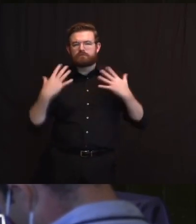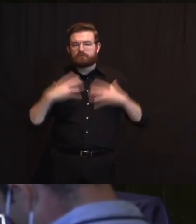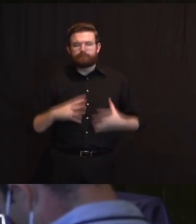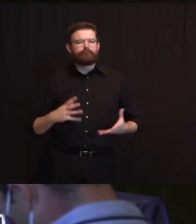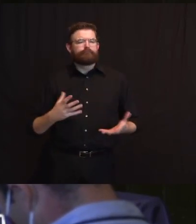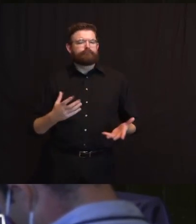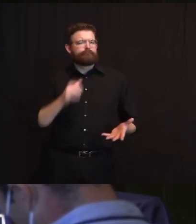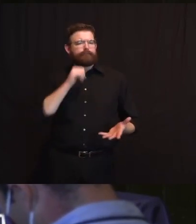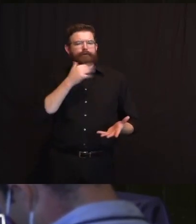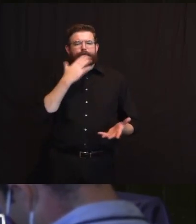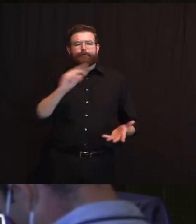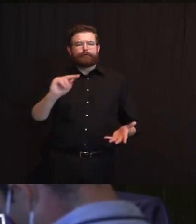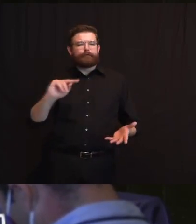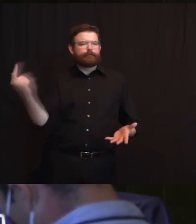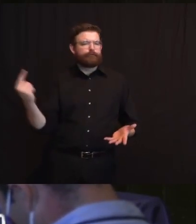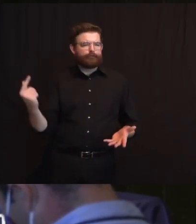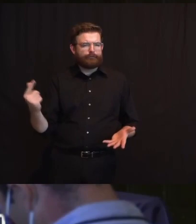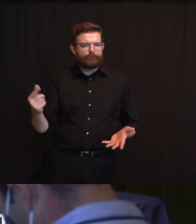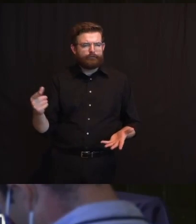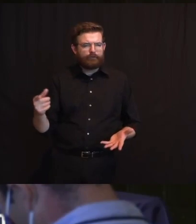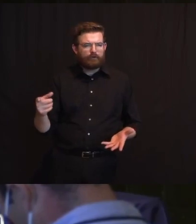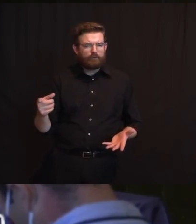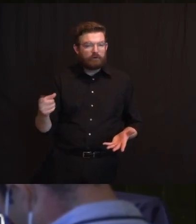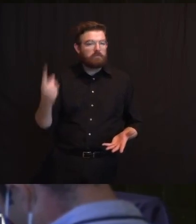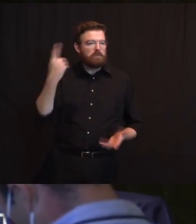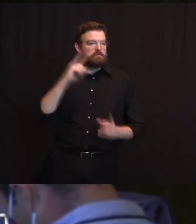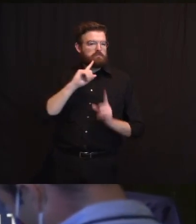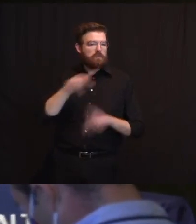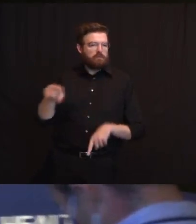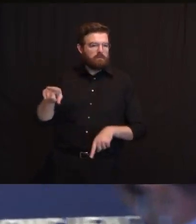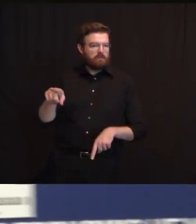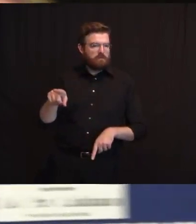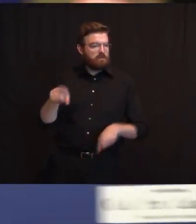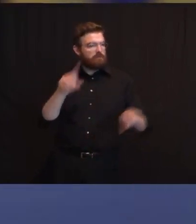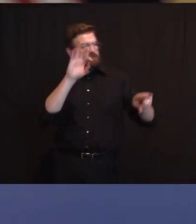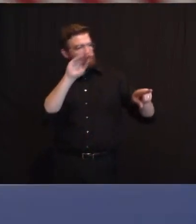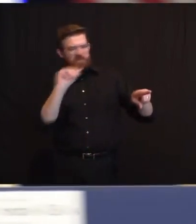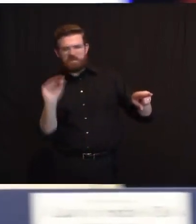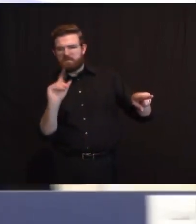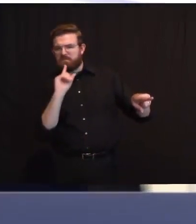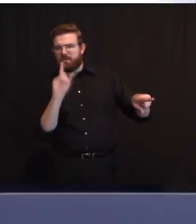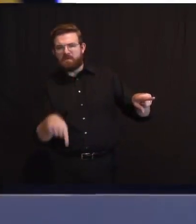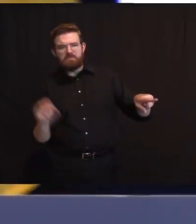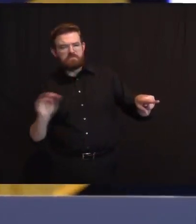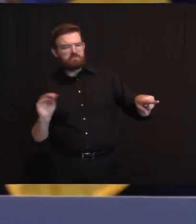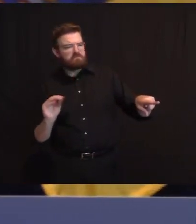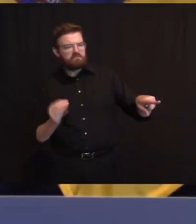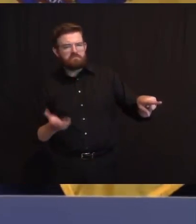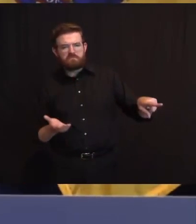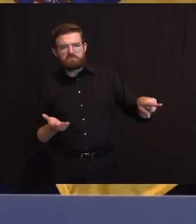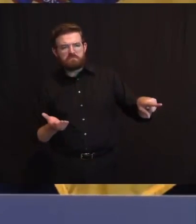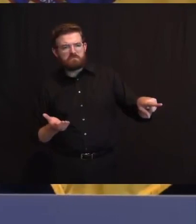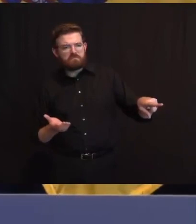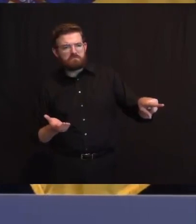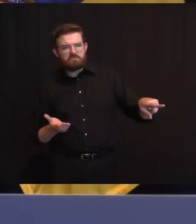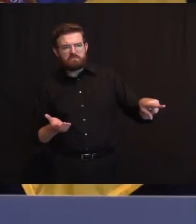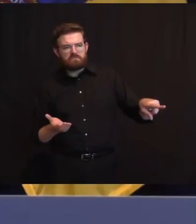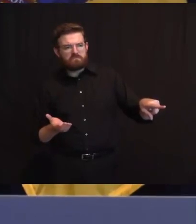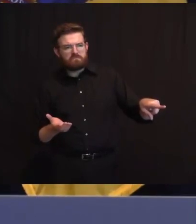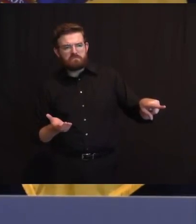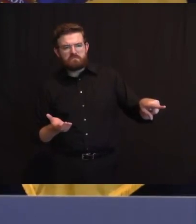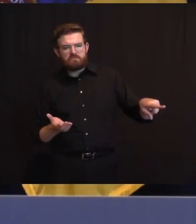was defective that came from FEMA. Judy, have you heard anything? Yeah. So if we do, we will, or by the